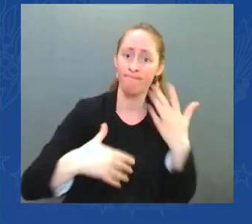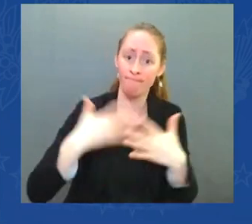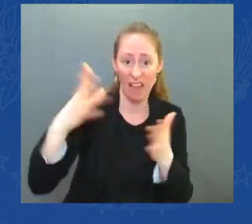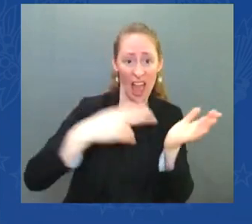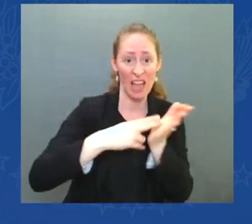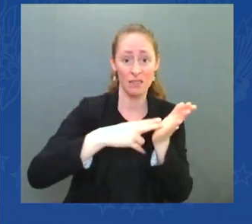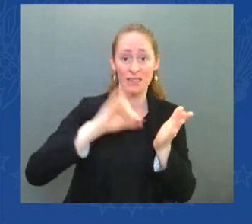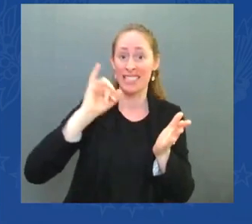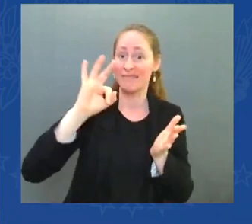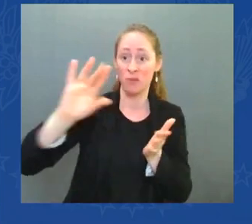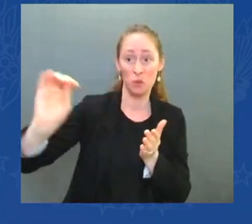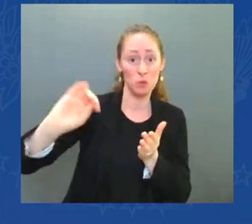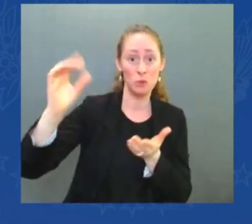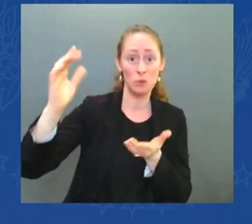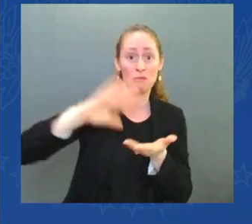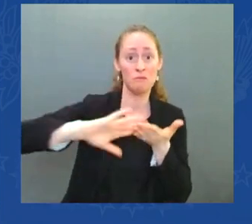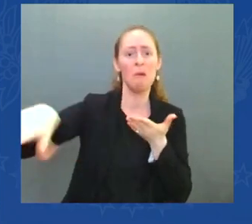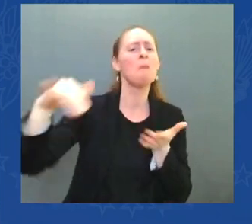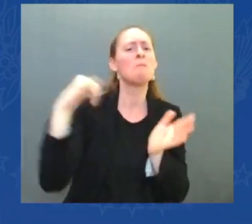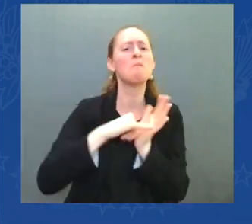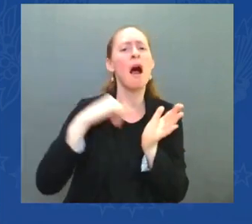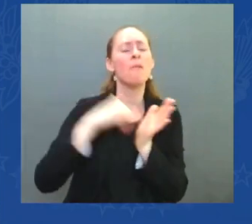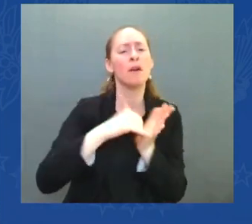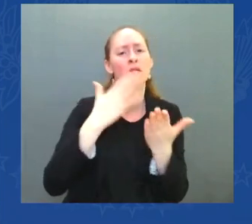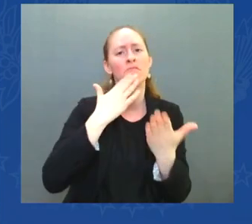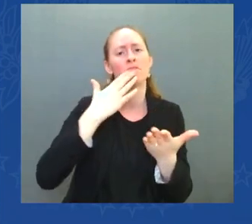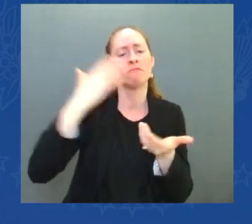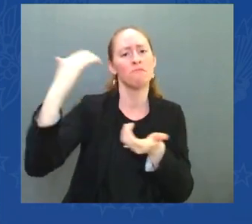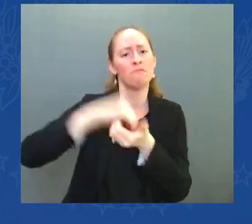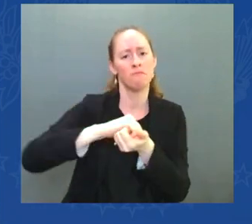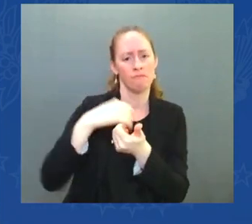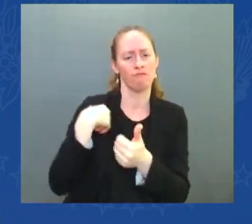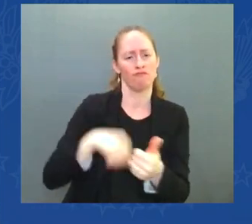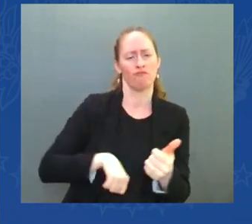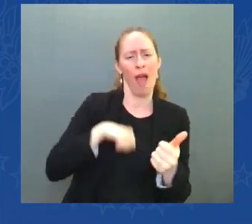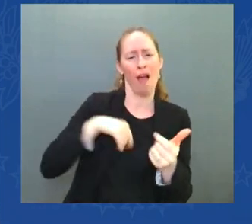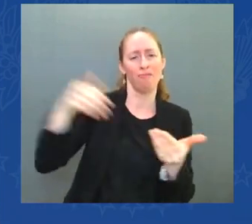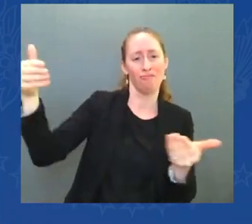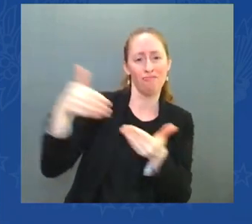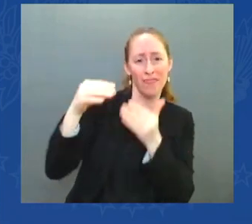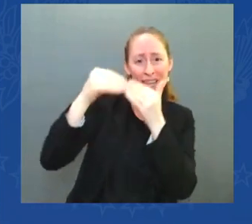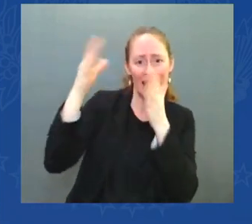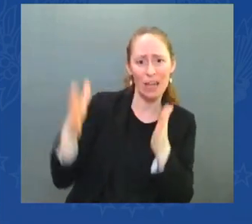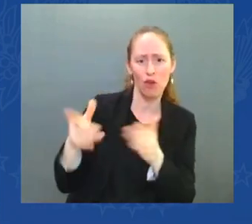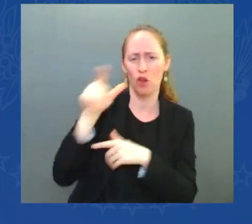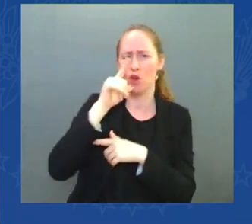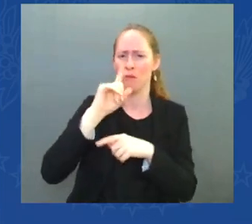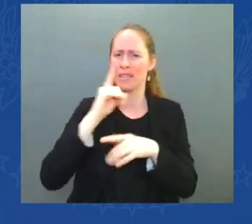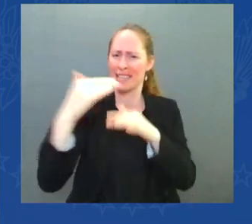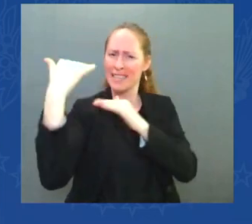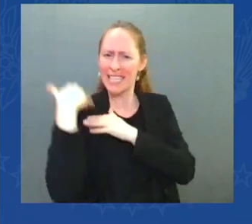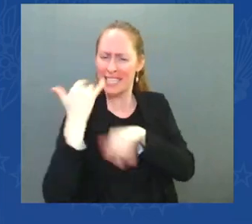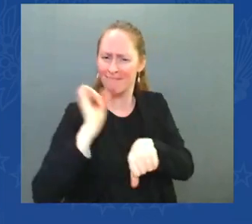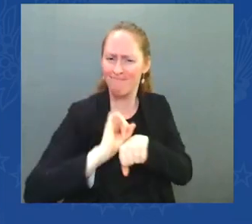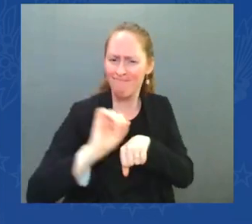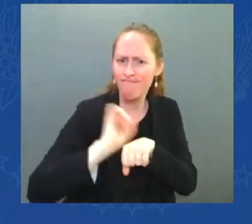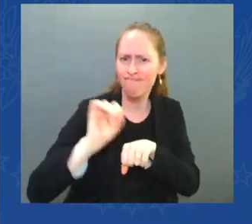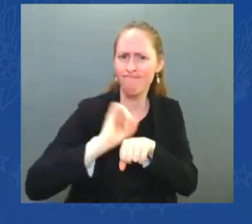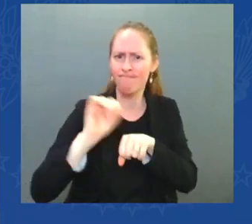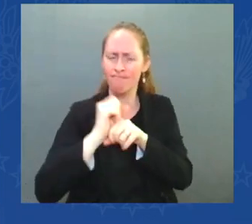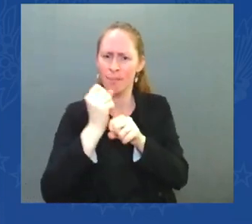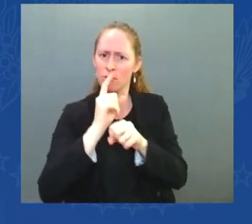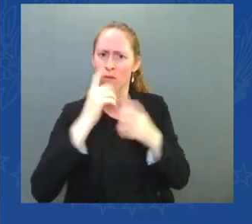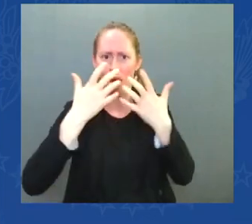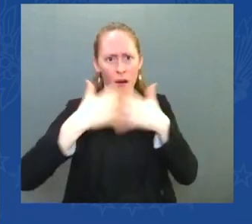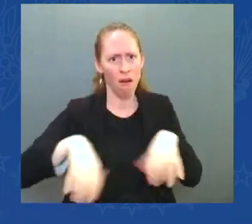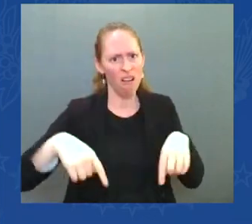leader who has spearheaded much of the department's work on this important issue, Deputy Attorney General Lisa